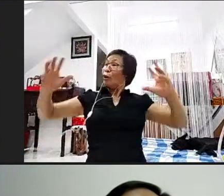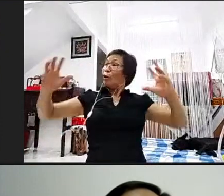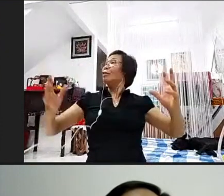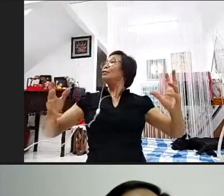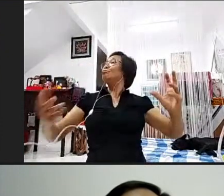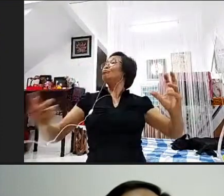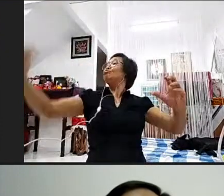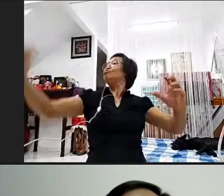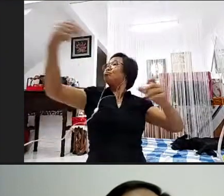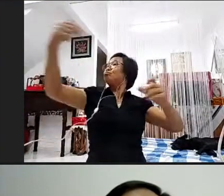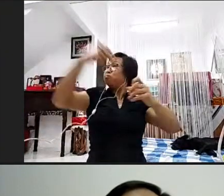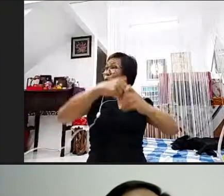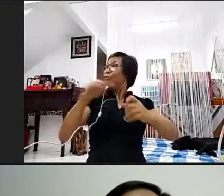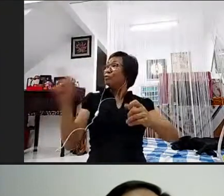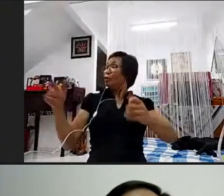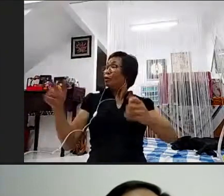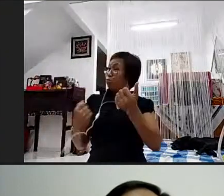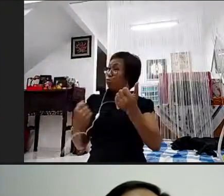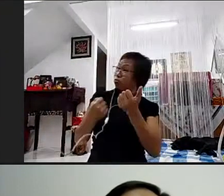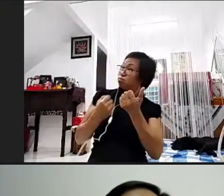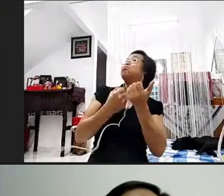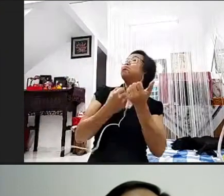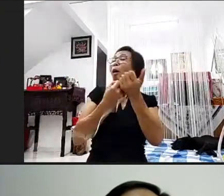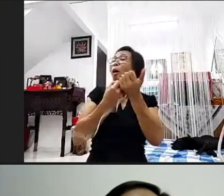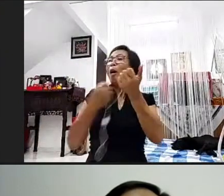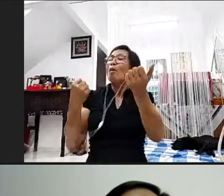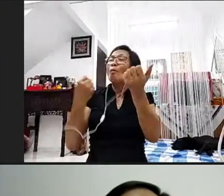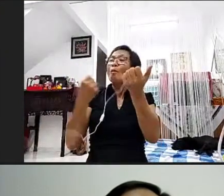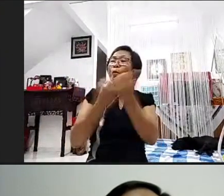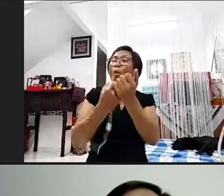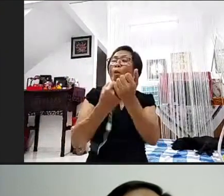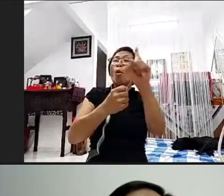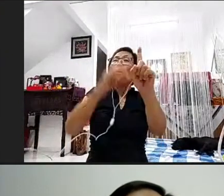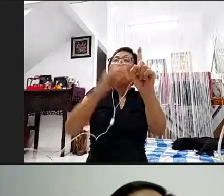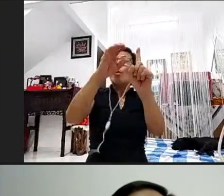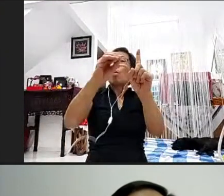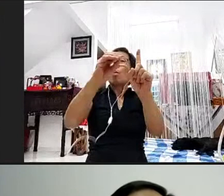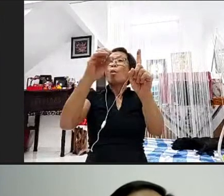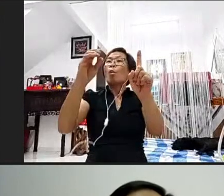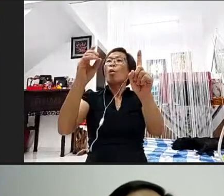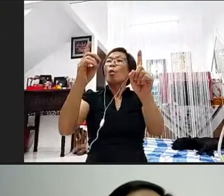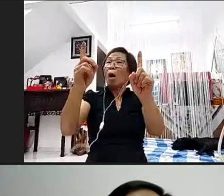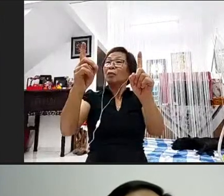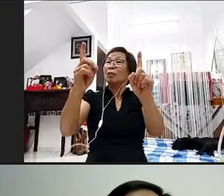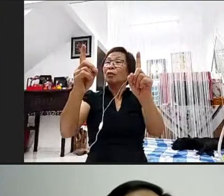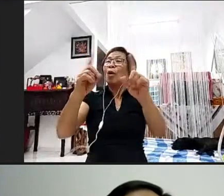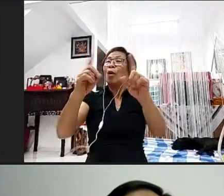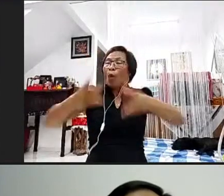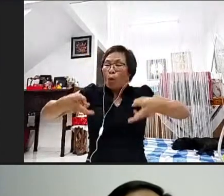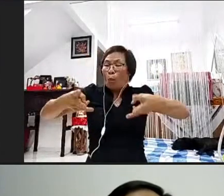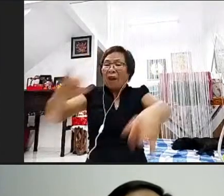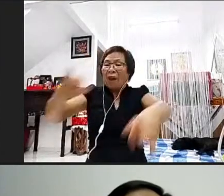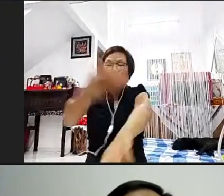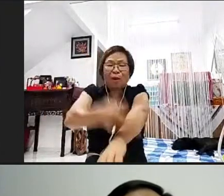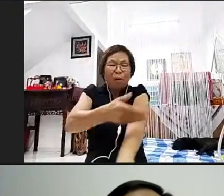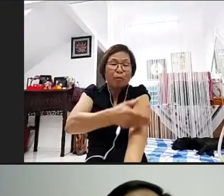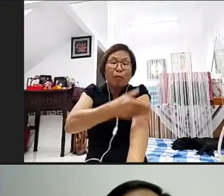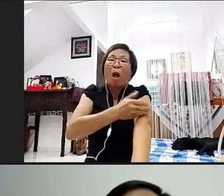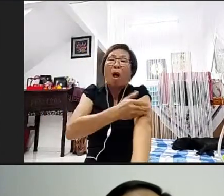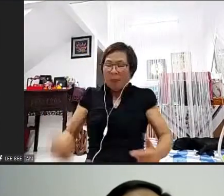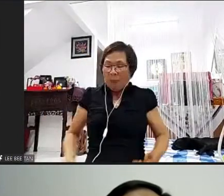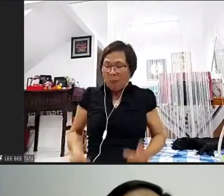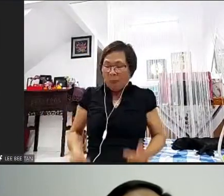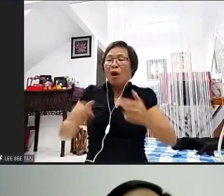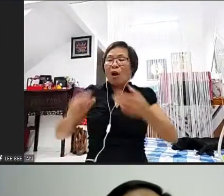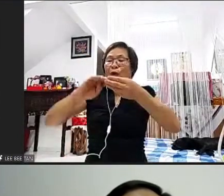of the contributing authors of the 101 Great Ways to Improve Your Life, Volume 3,